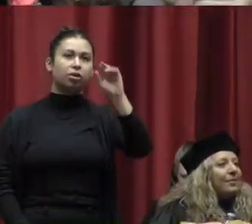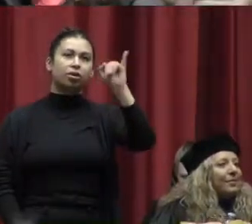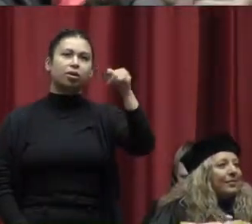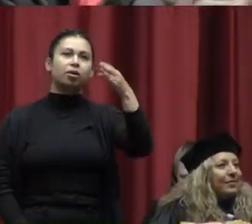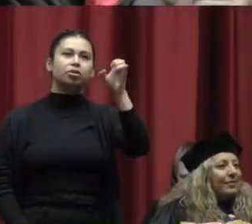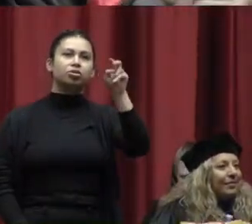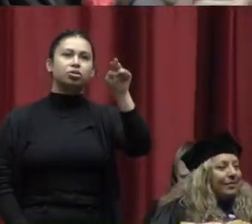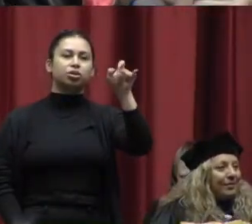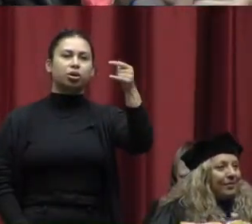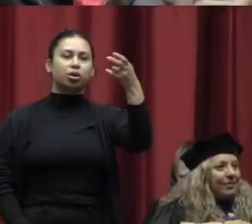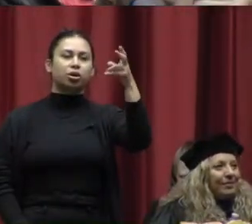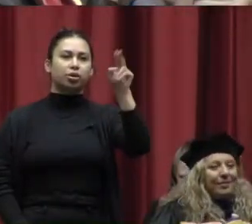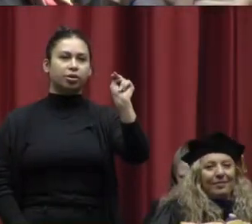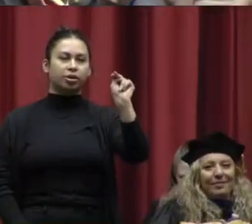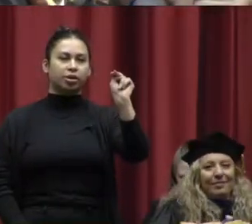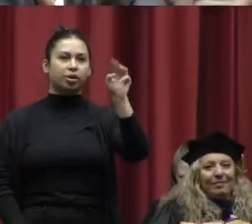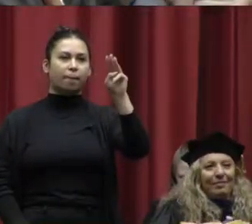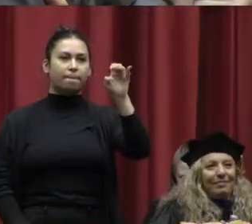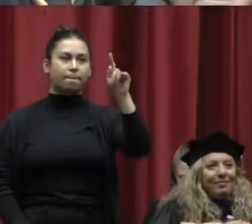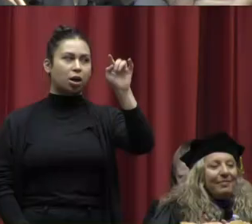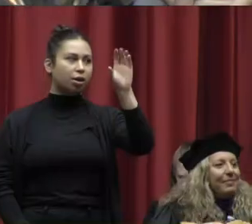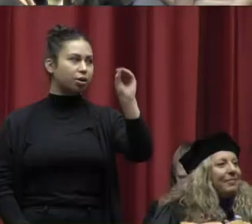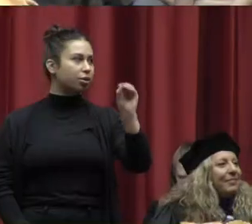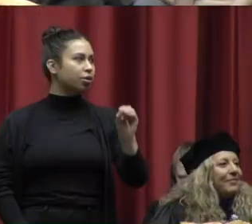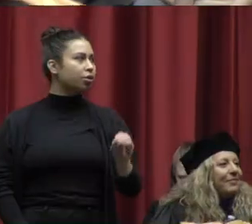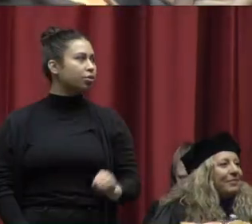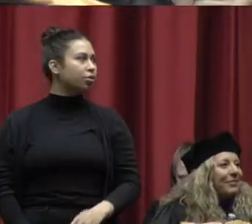Jonathan Longto.